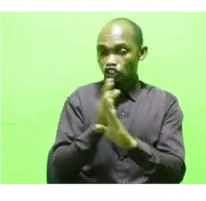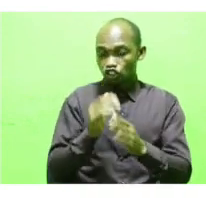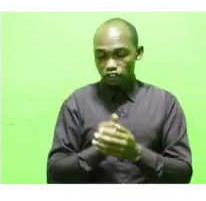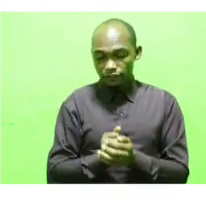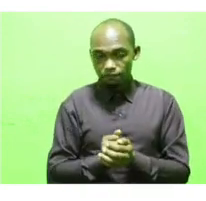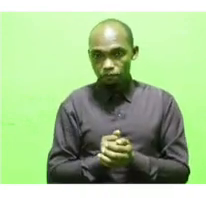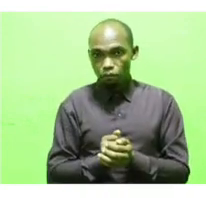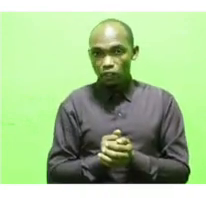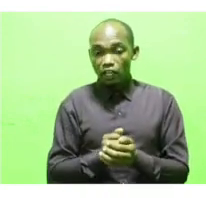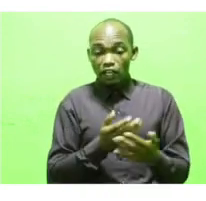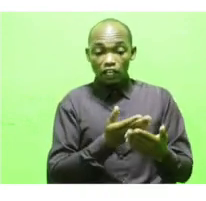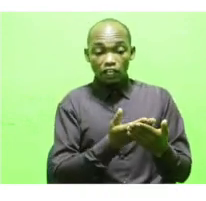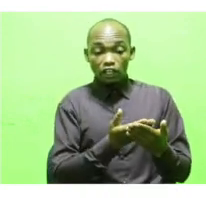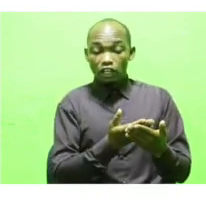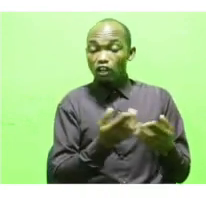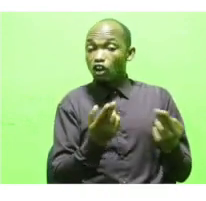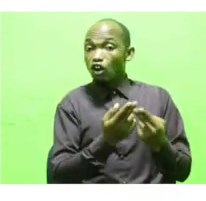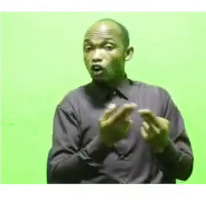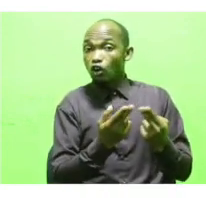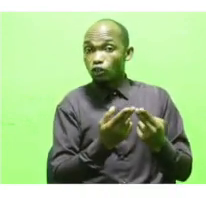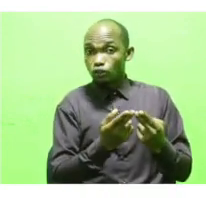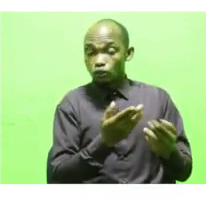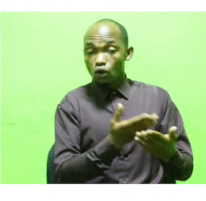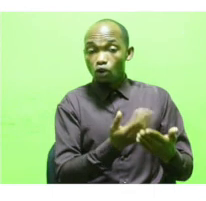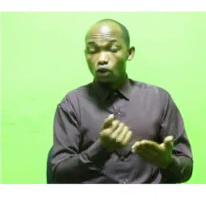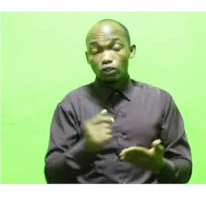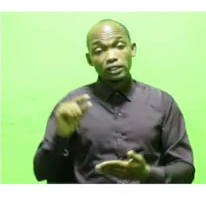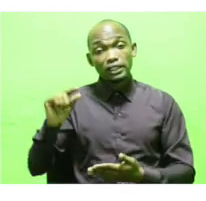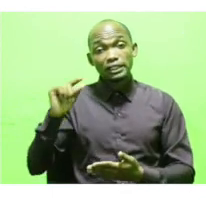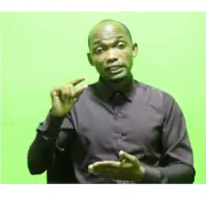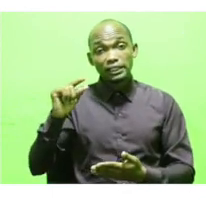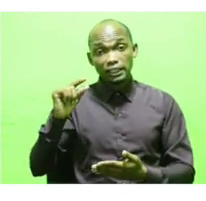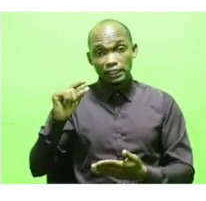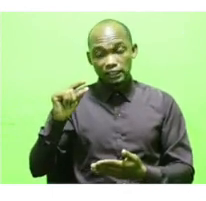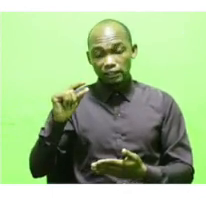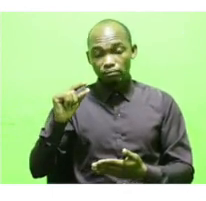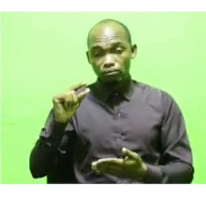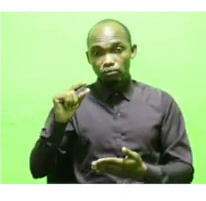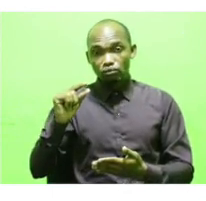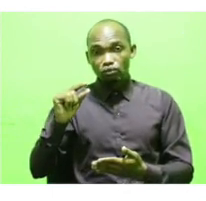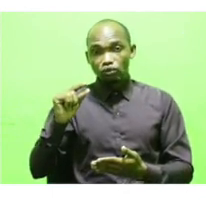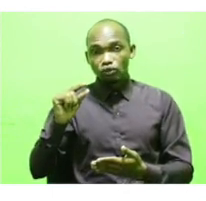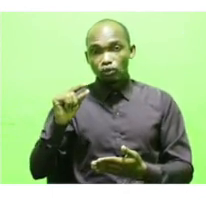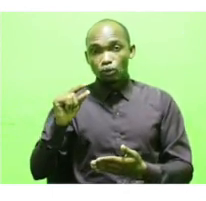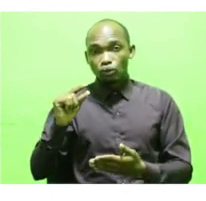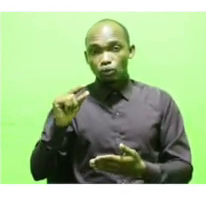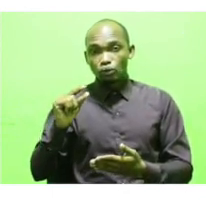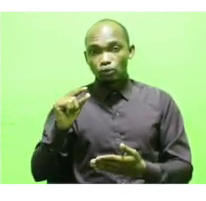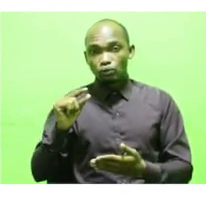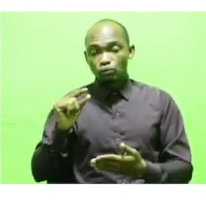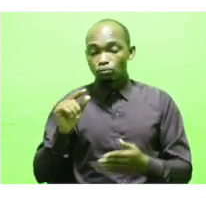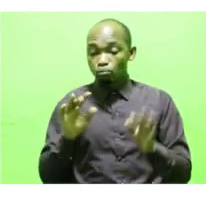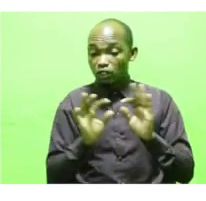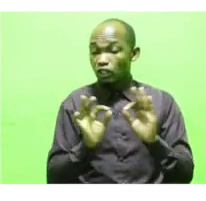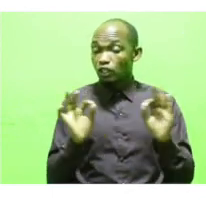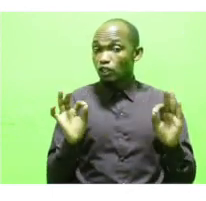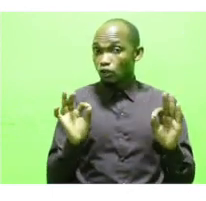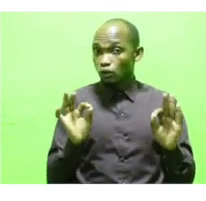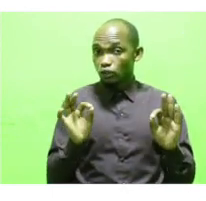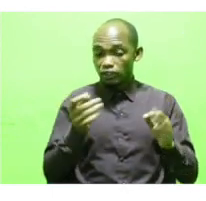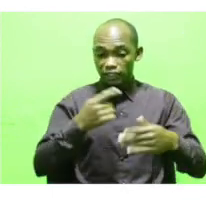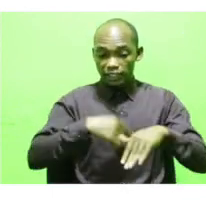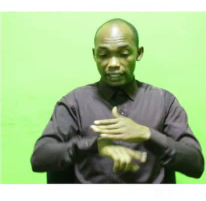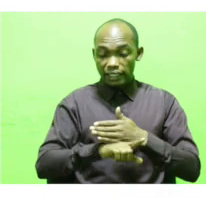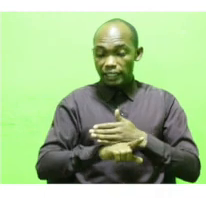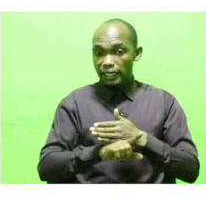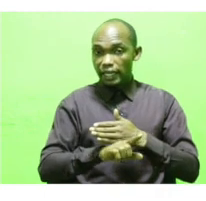Also, it allows seeds to germinate when chances for survival of the young plants are the greatest. So if chances